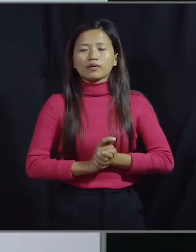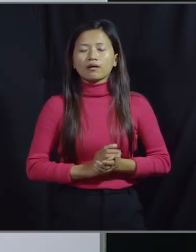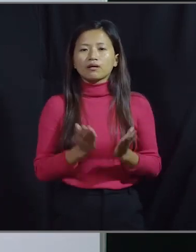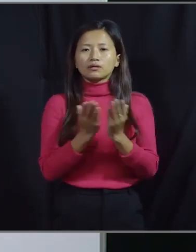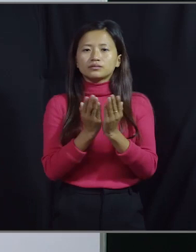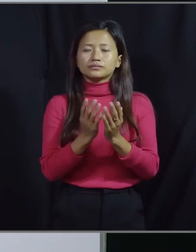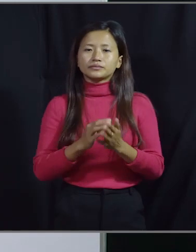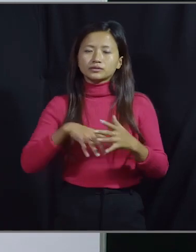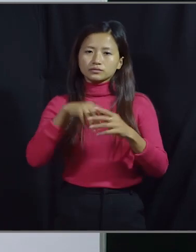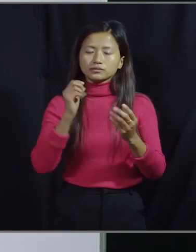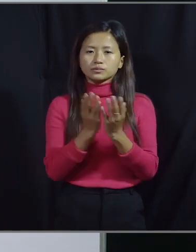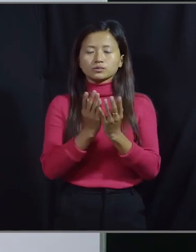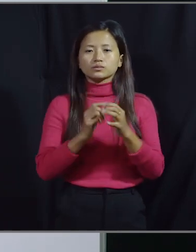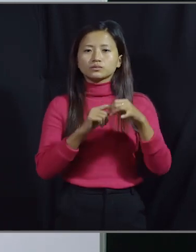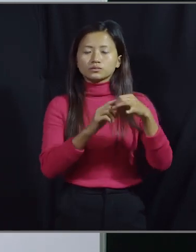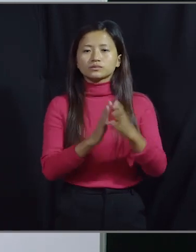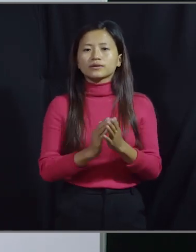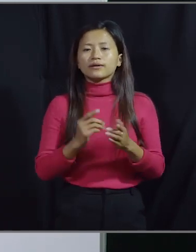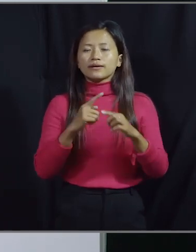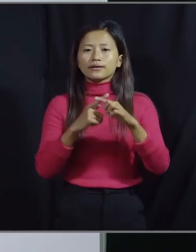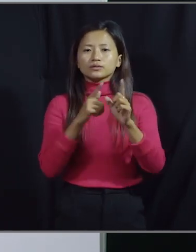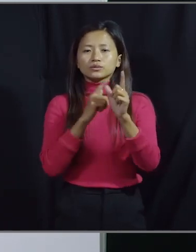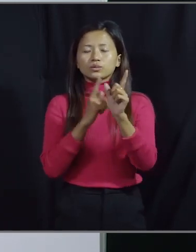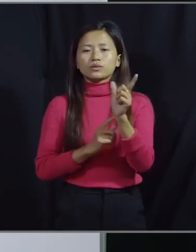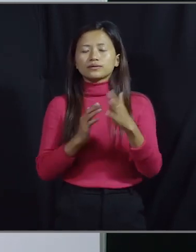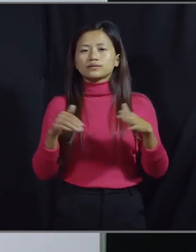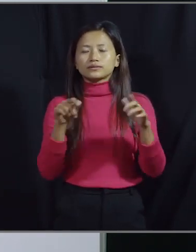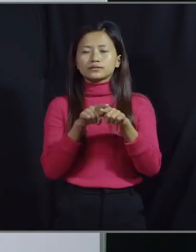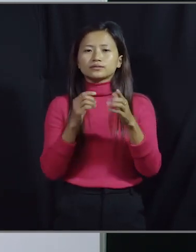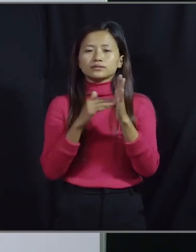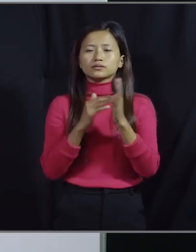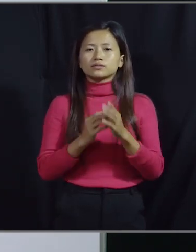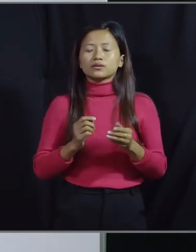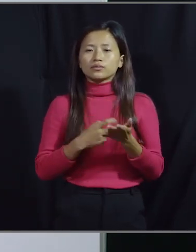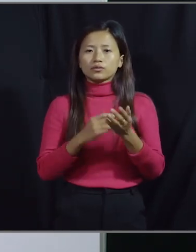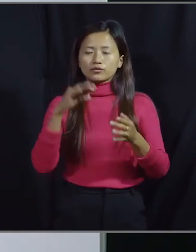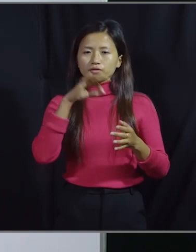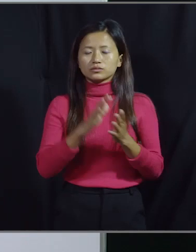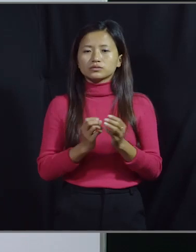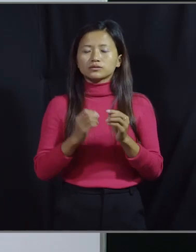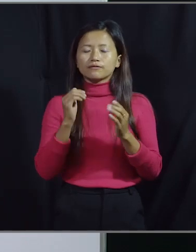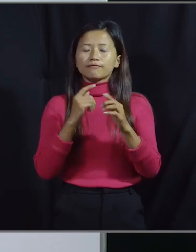out the question. X, Y, and Z are sharing profits and losses in the ratio of